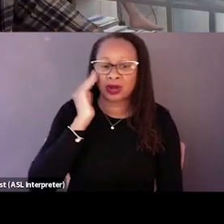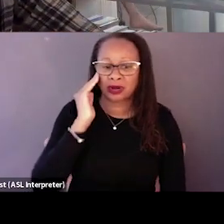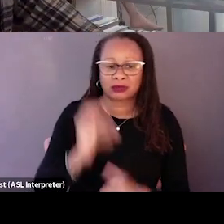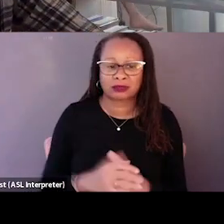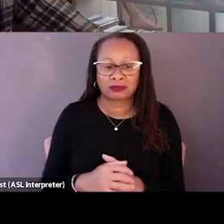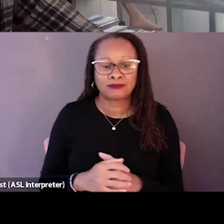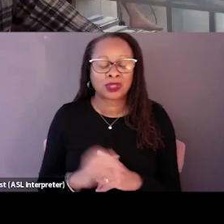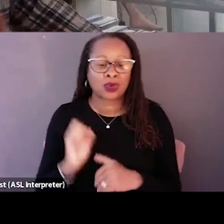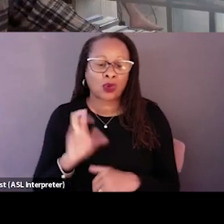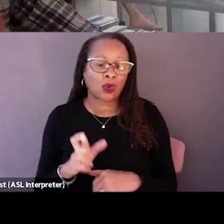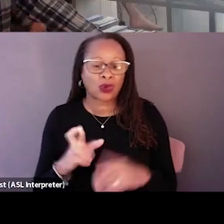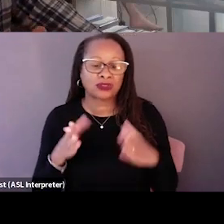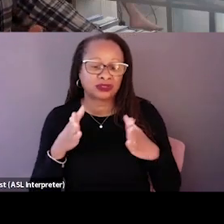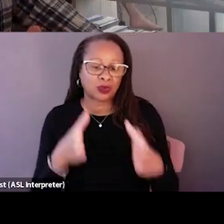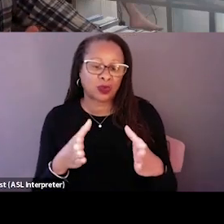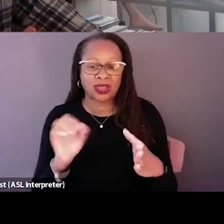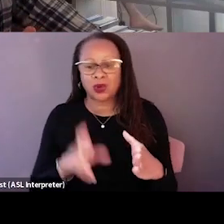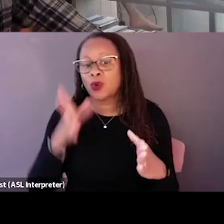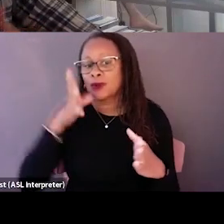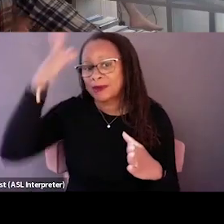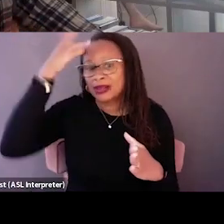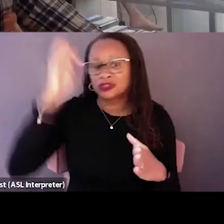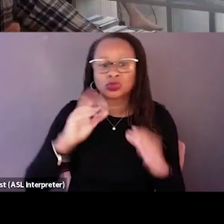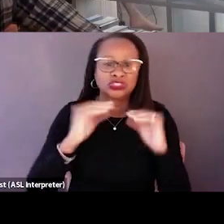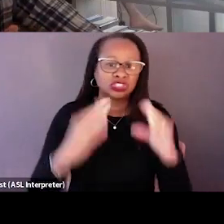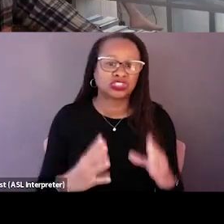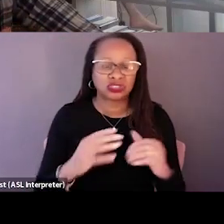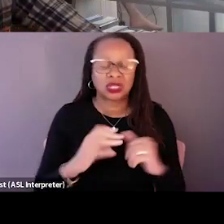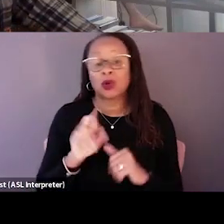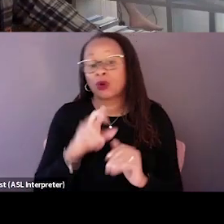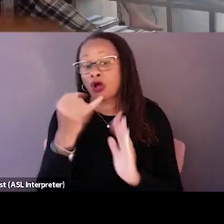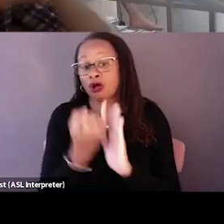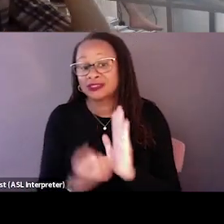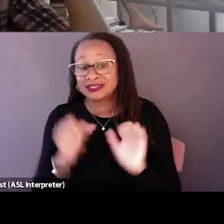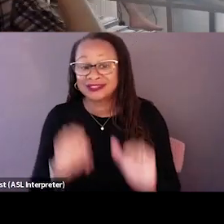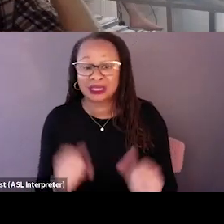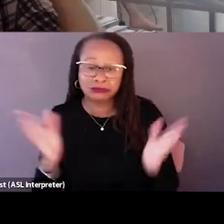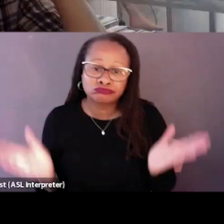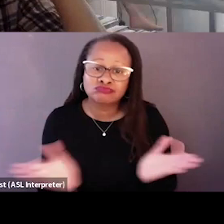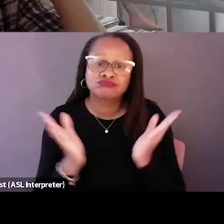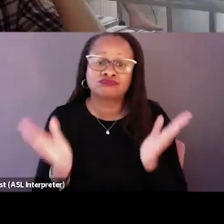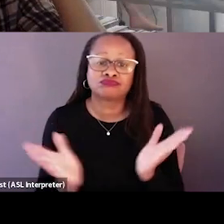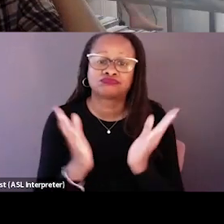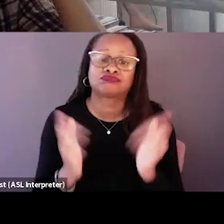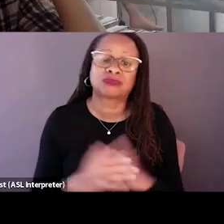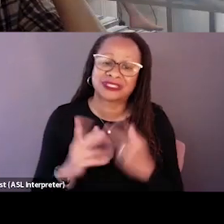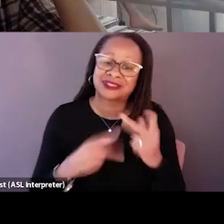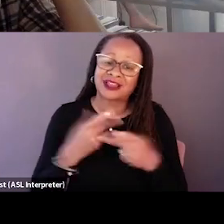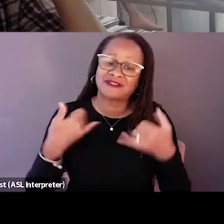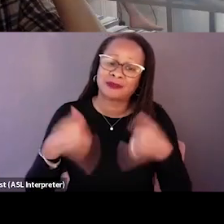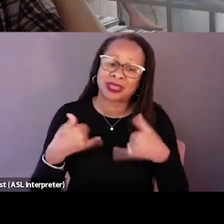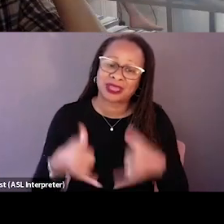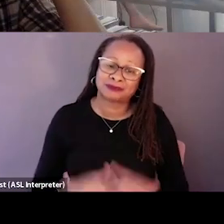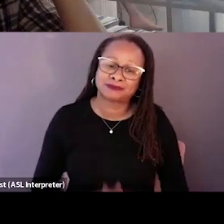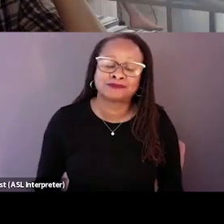is there a way that either parents or teachers or artists can kind of foster this? Well, I think the